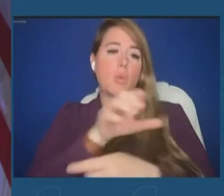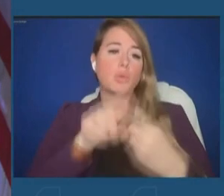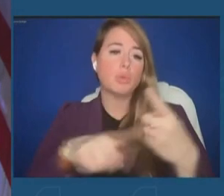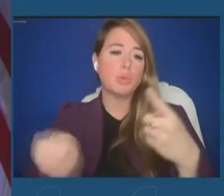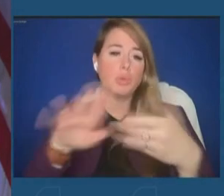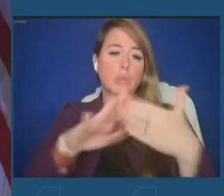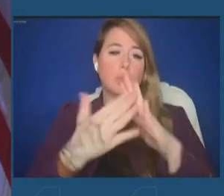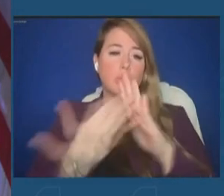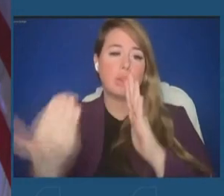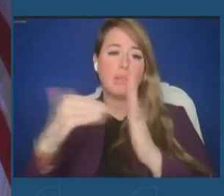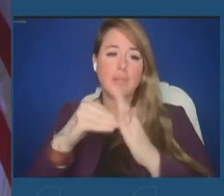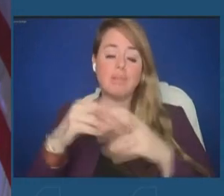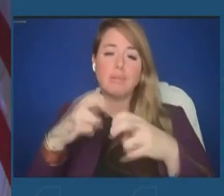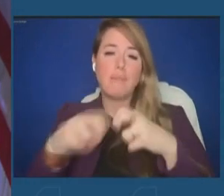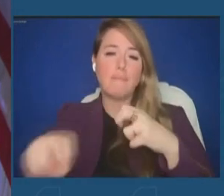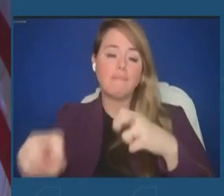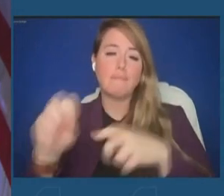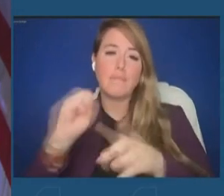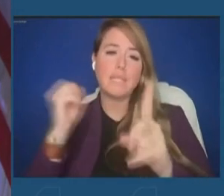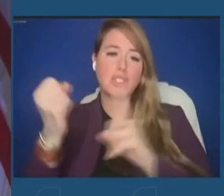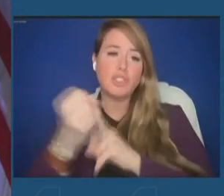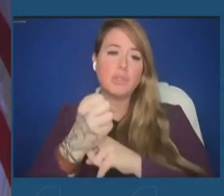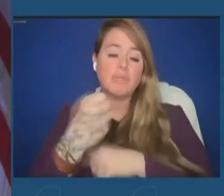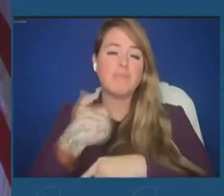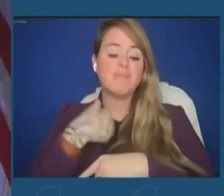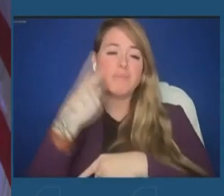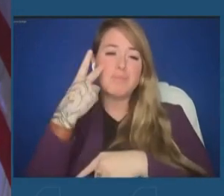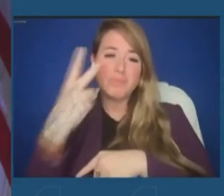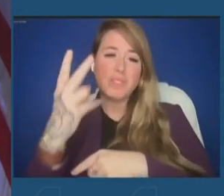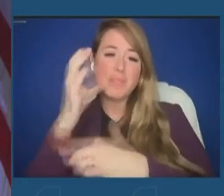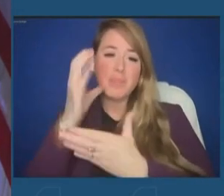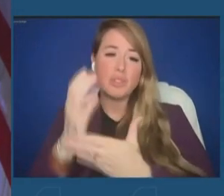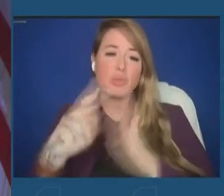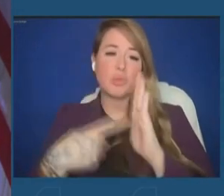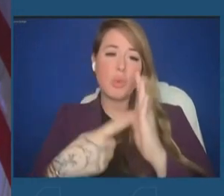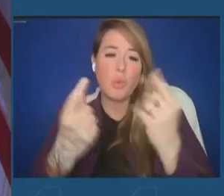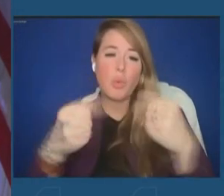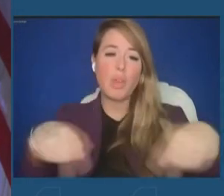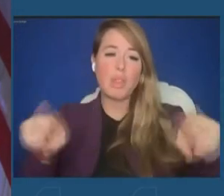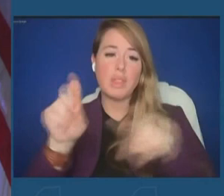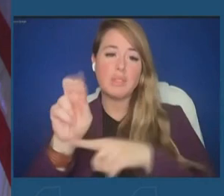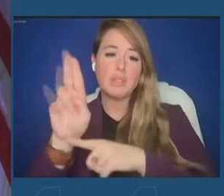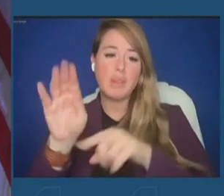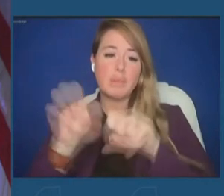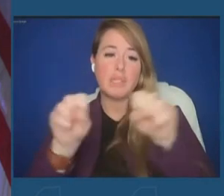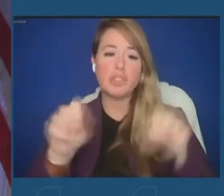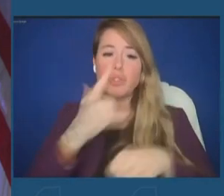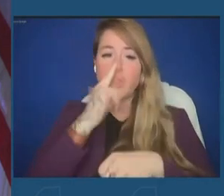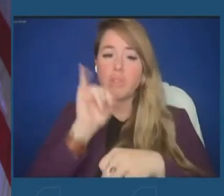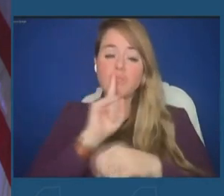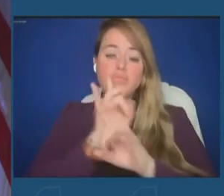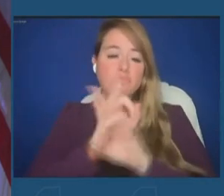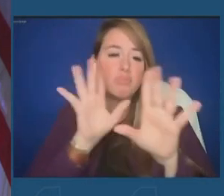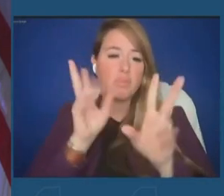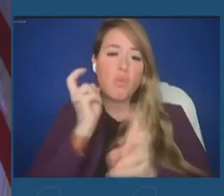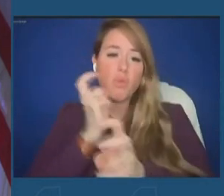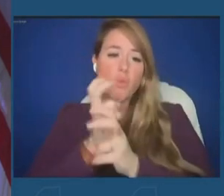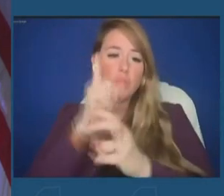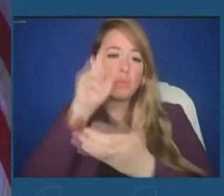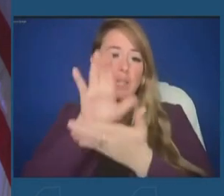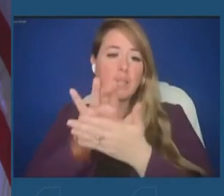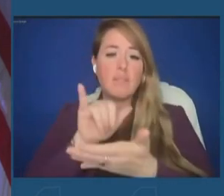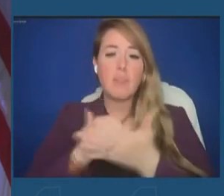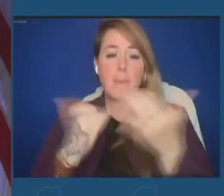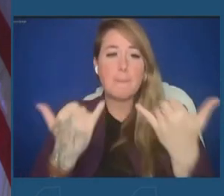in the toughest conditions possible. I've seen the pictures of what these substations looked like. It's hard to believe that a modern substation